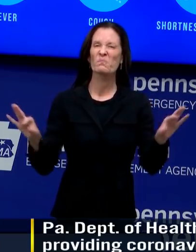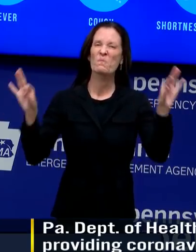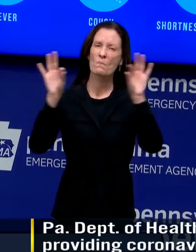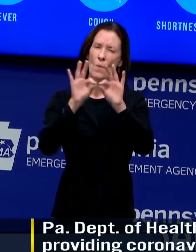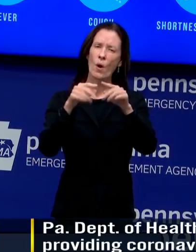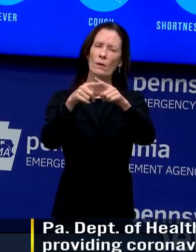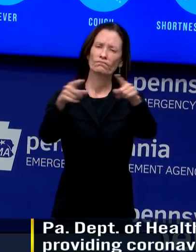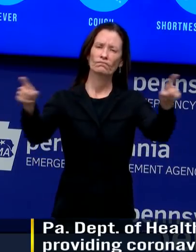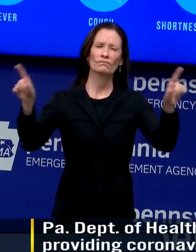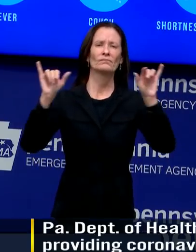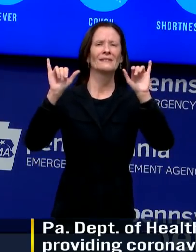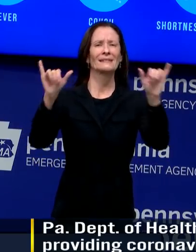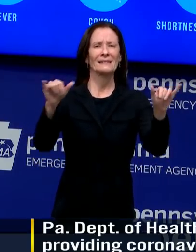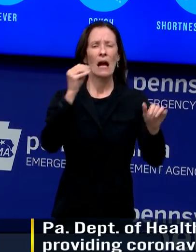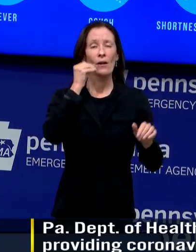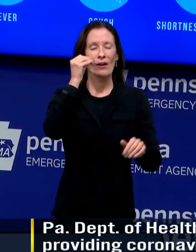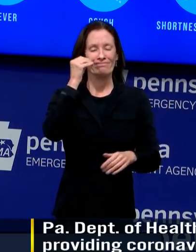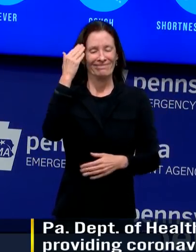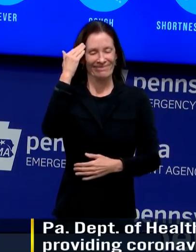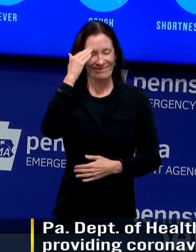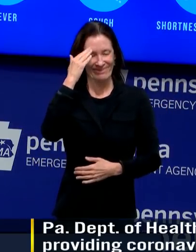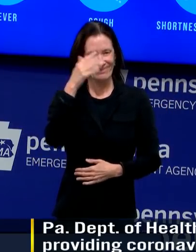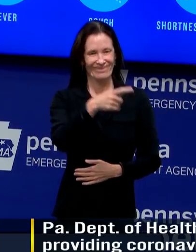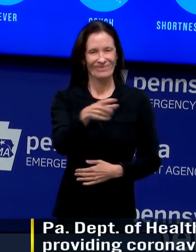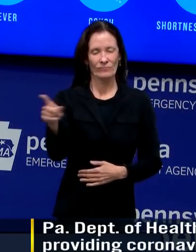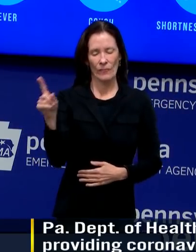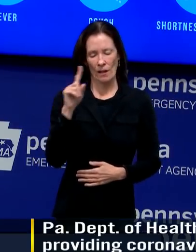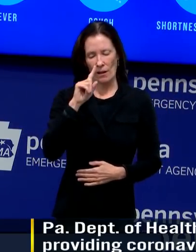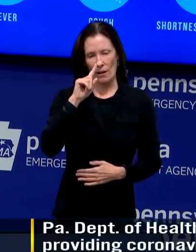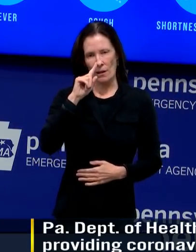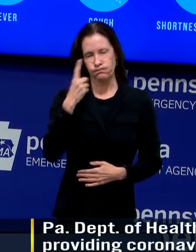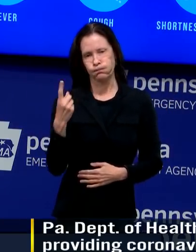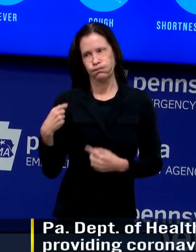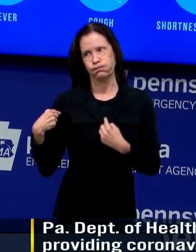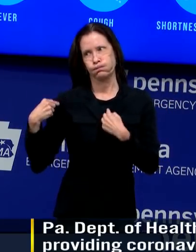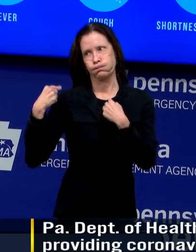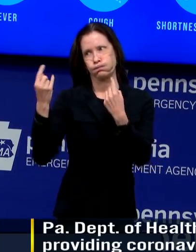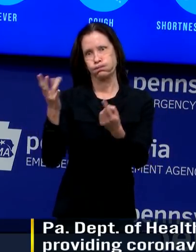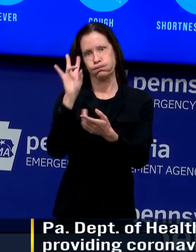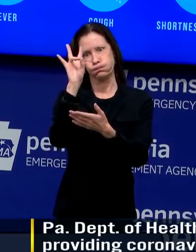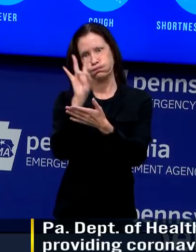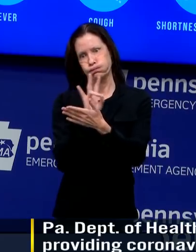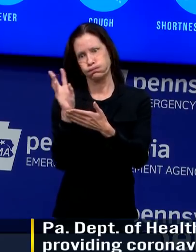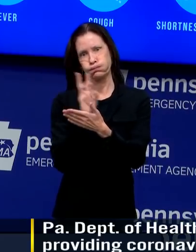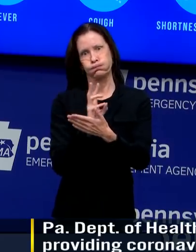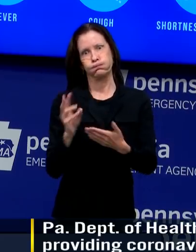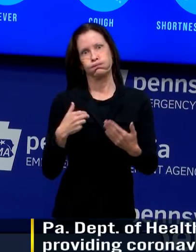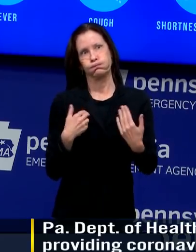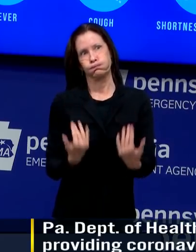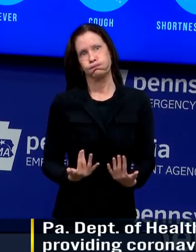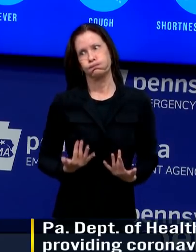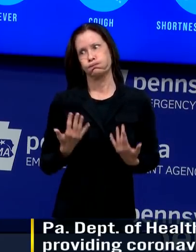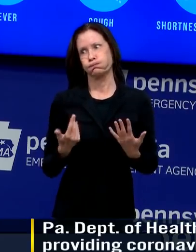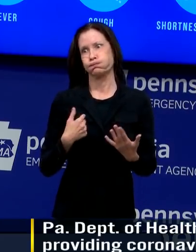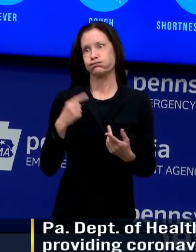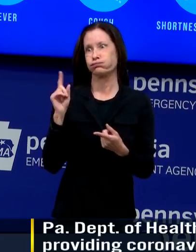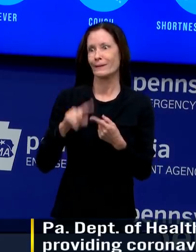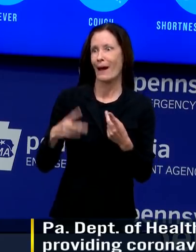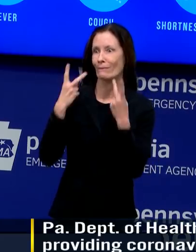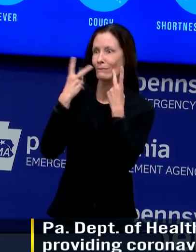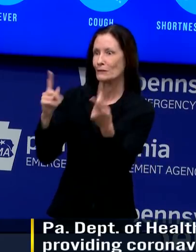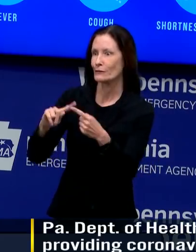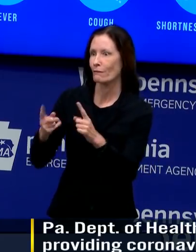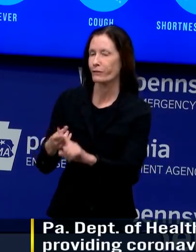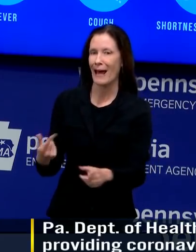6 weeks. And that's 6 weeks you haven't been able to visit your family, go to the gym, or browse in a store. Making